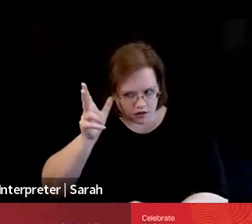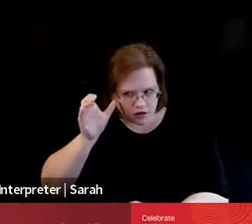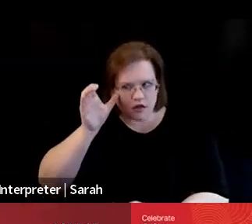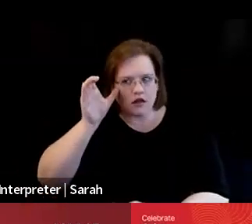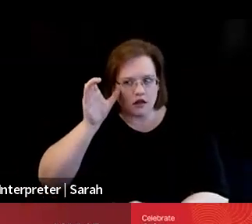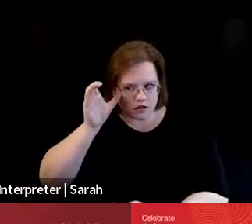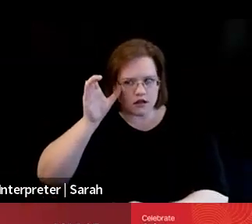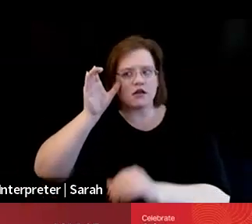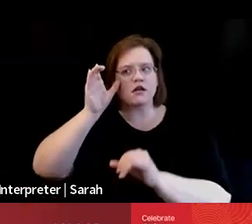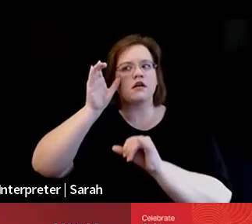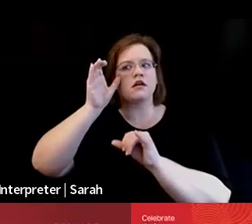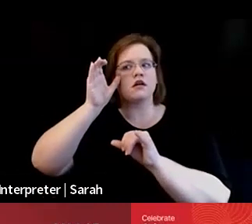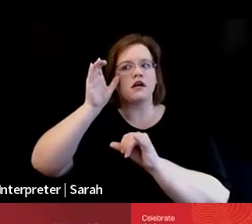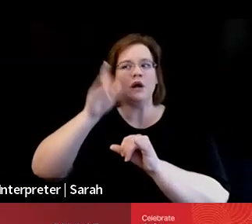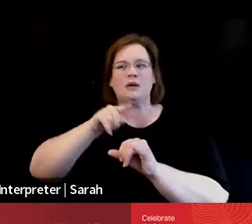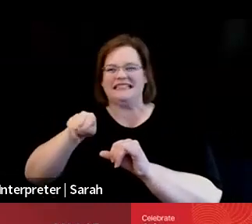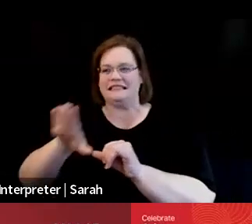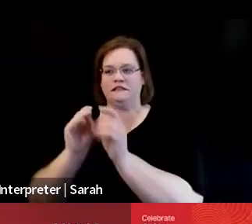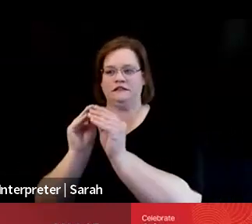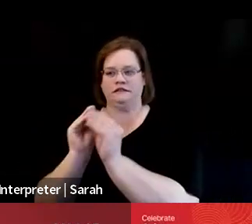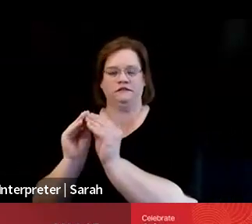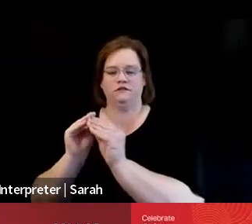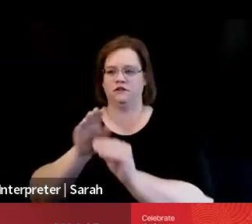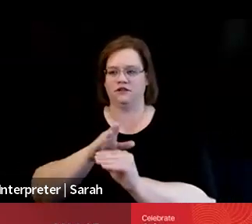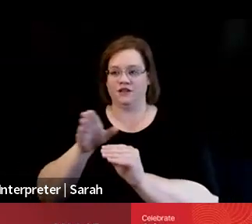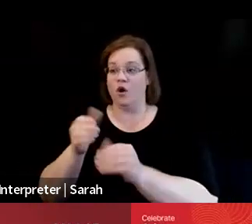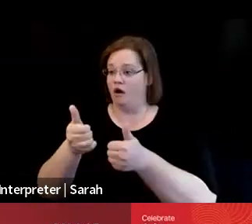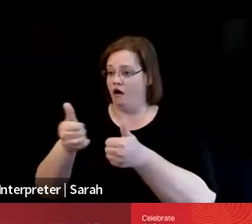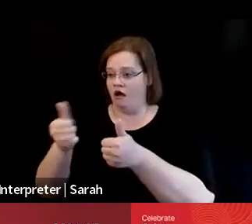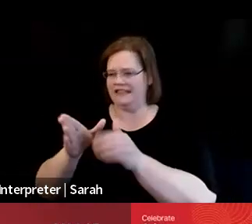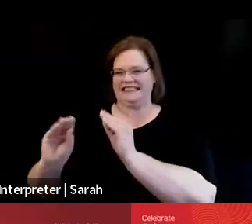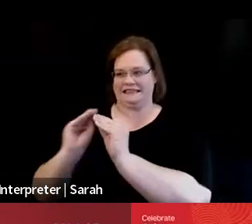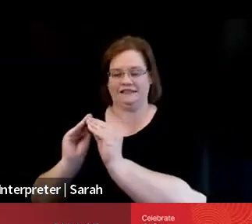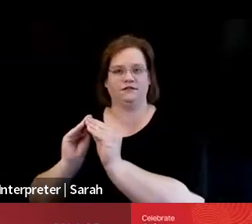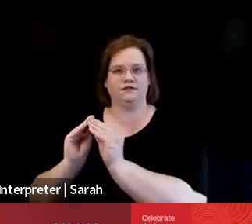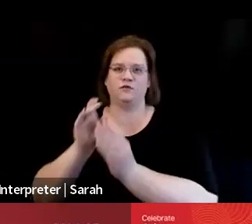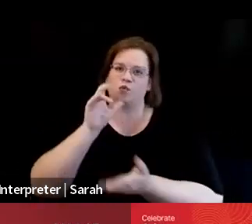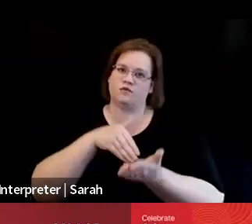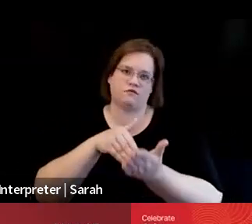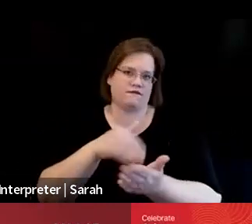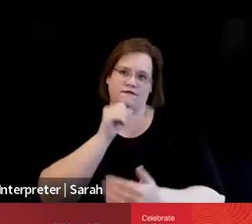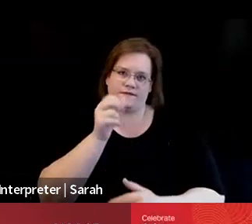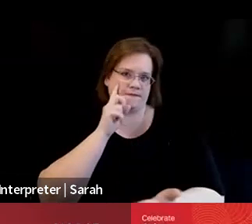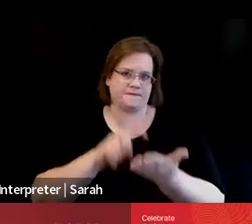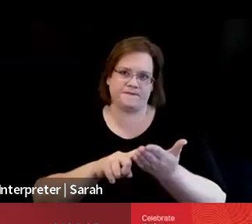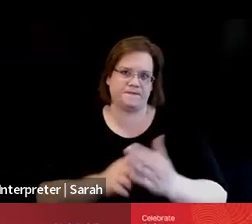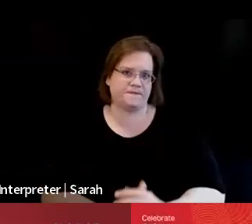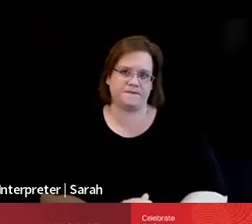understanding is and you can fill in those blanks. But yeah, we're not seeing that terribly often.